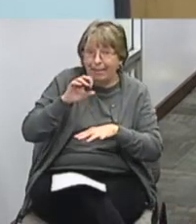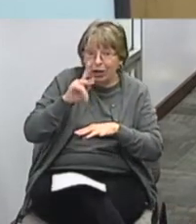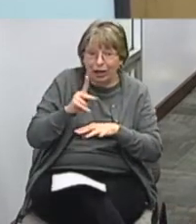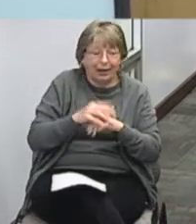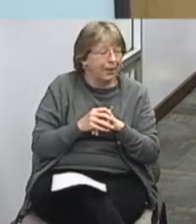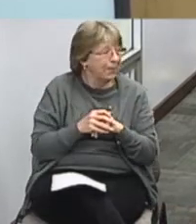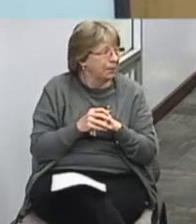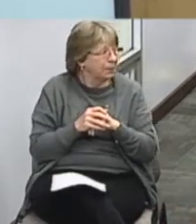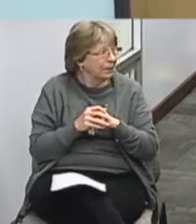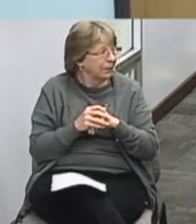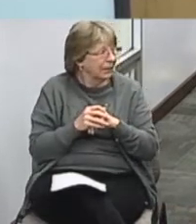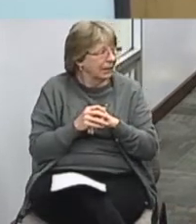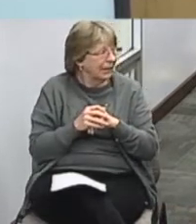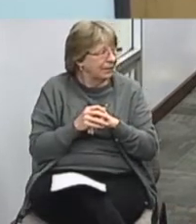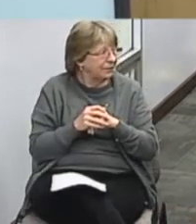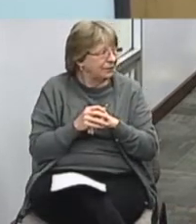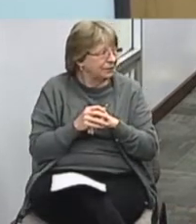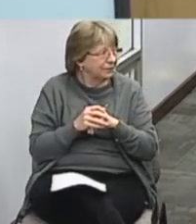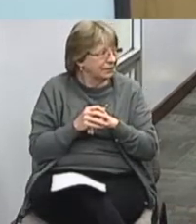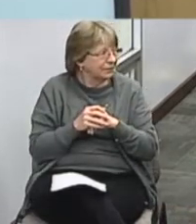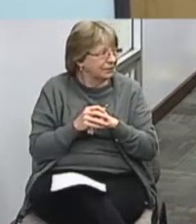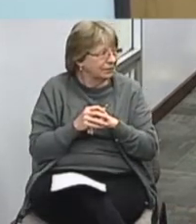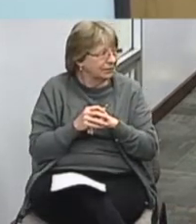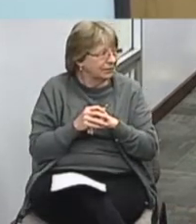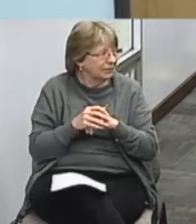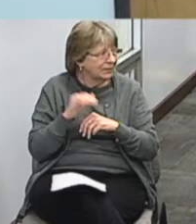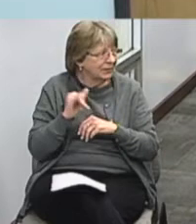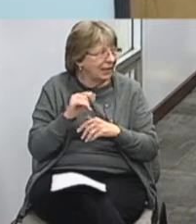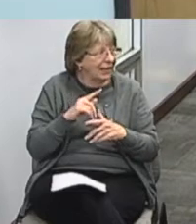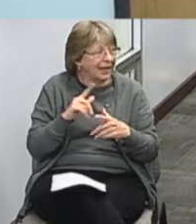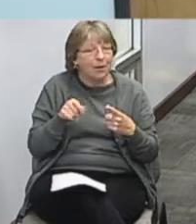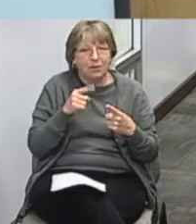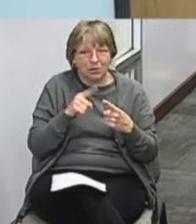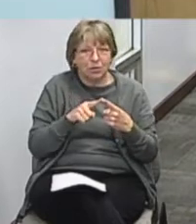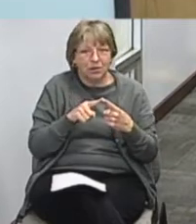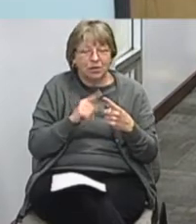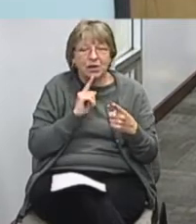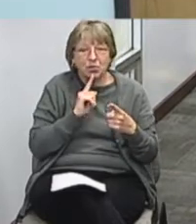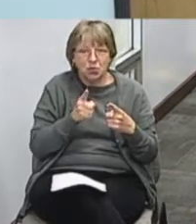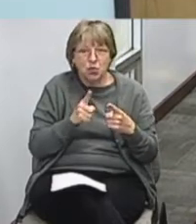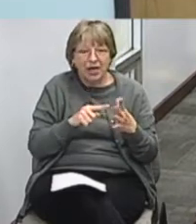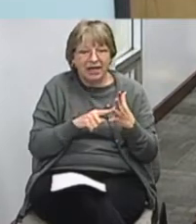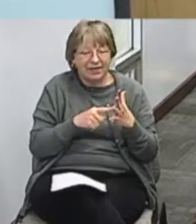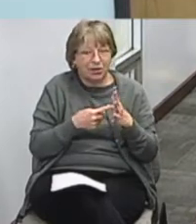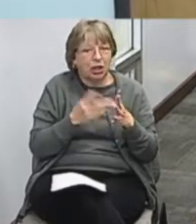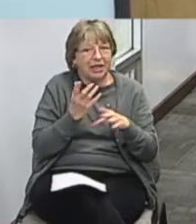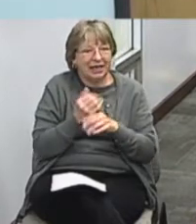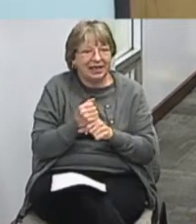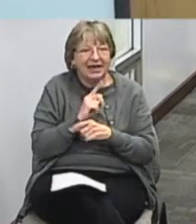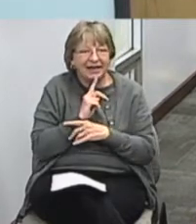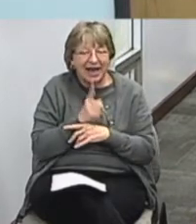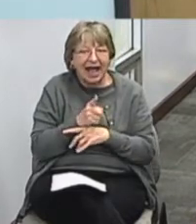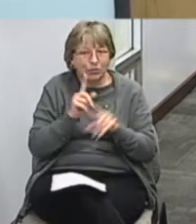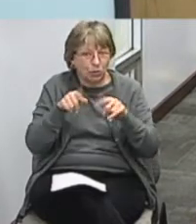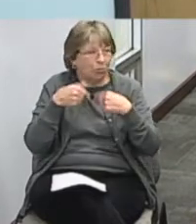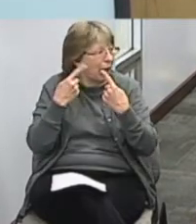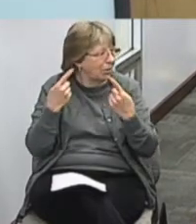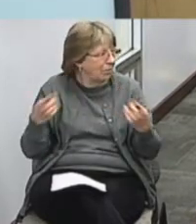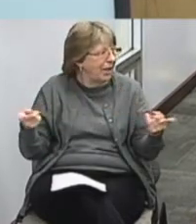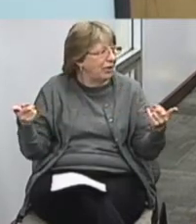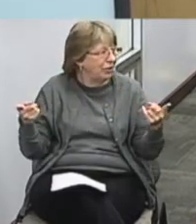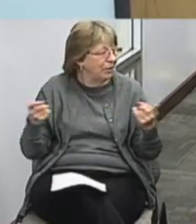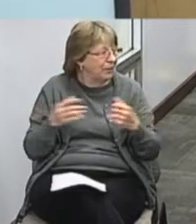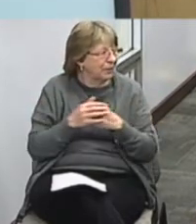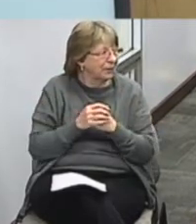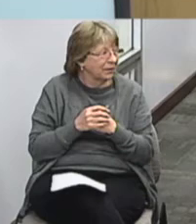And obviously that was when we launched the campaign in full and got the actual proclamation that year.